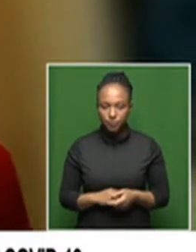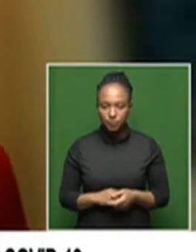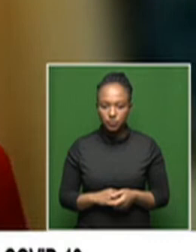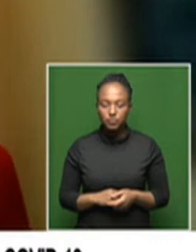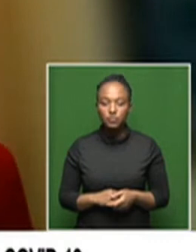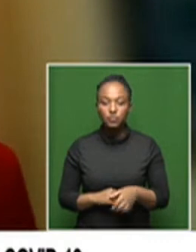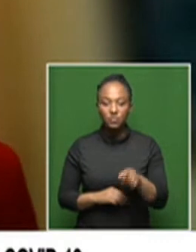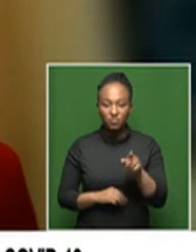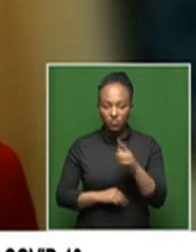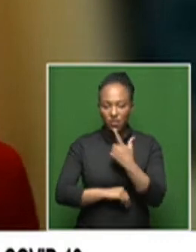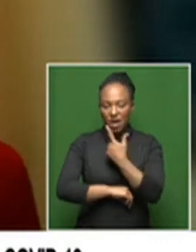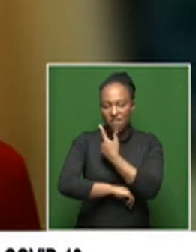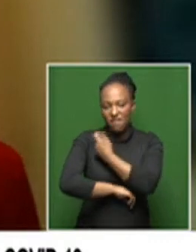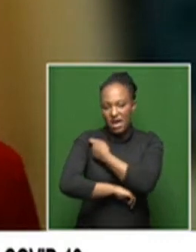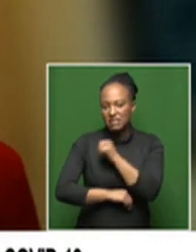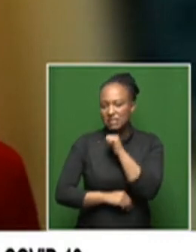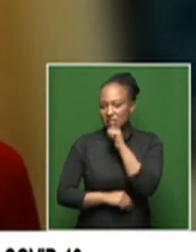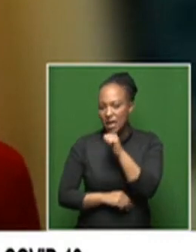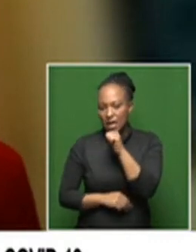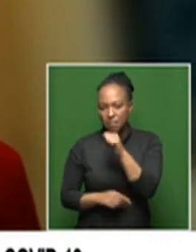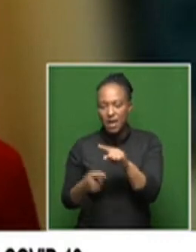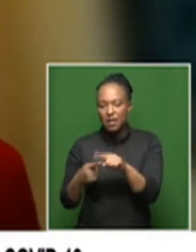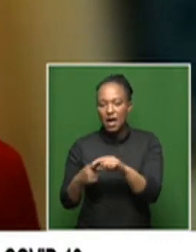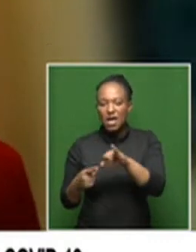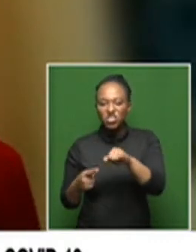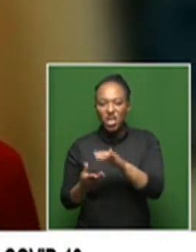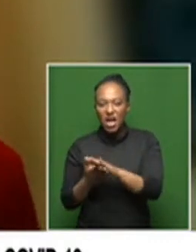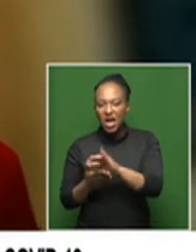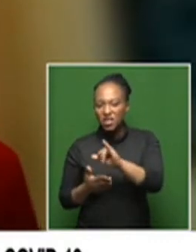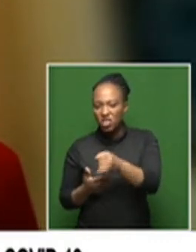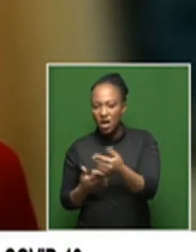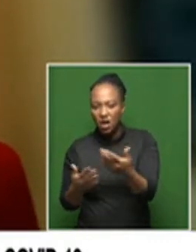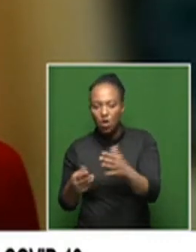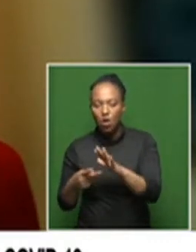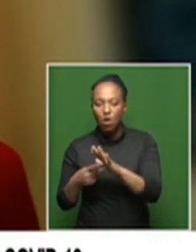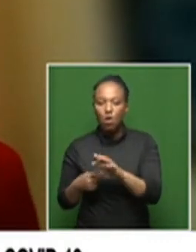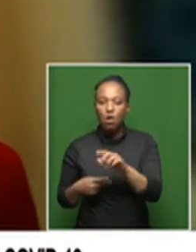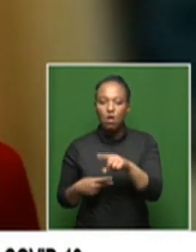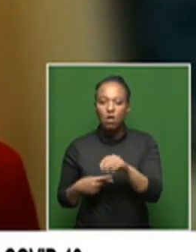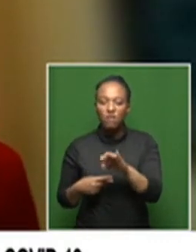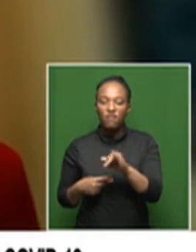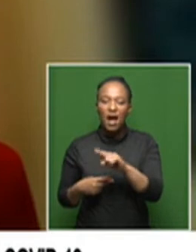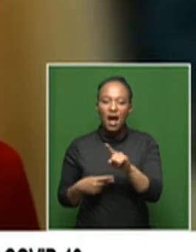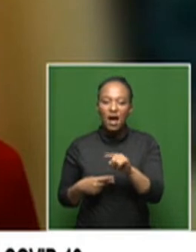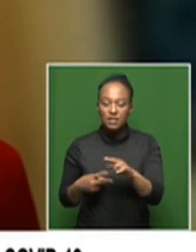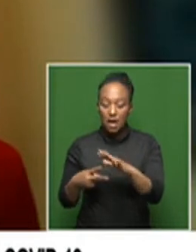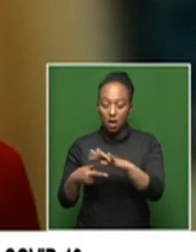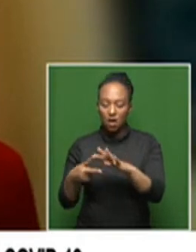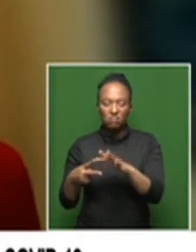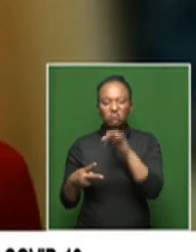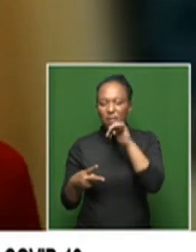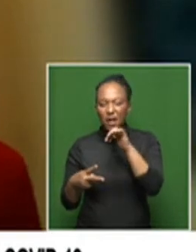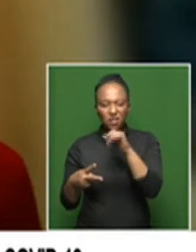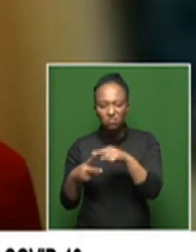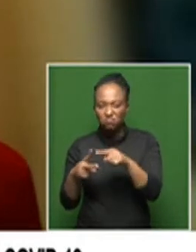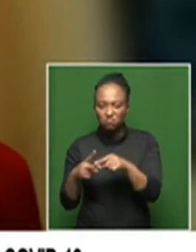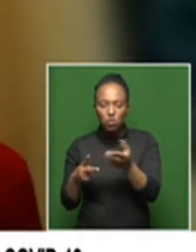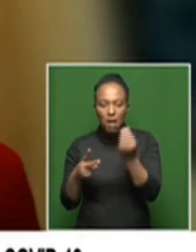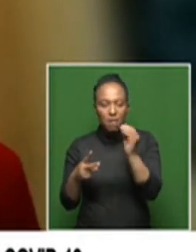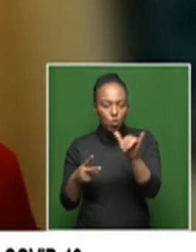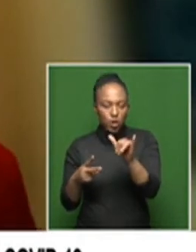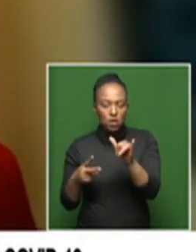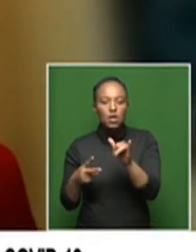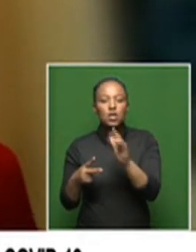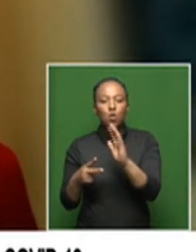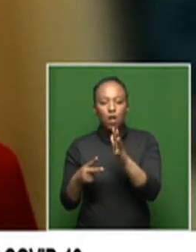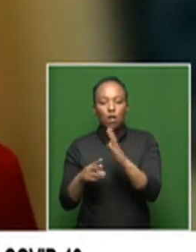These vaccines, whether it's the J&J or the Pfizer, will reduce your risk of severe disease. And they may not protect